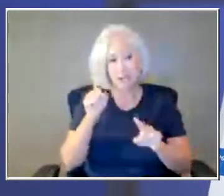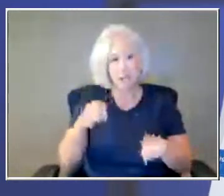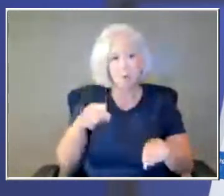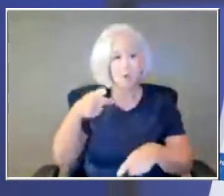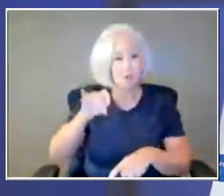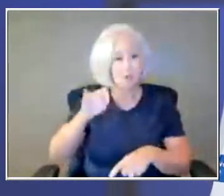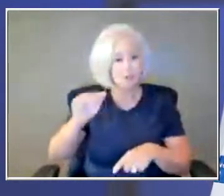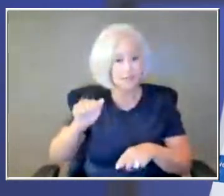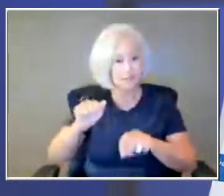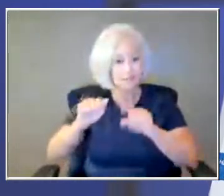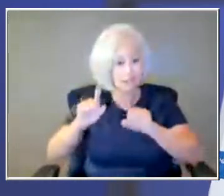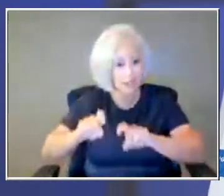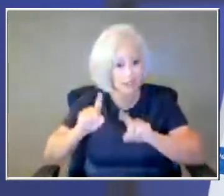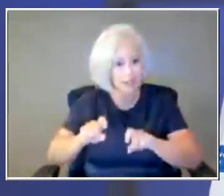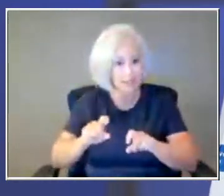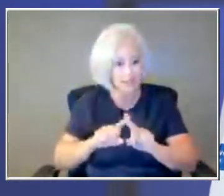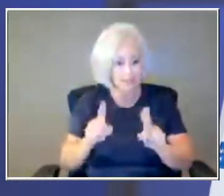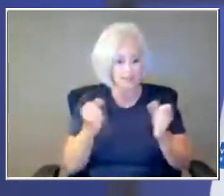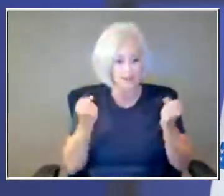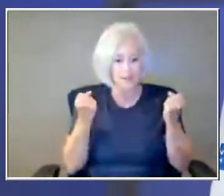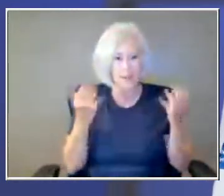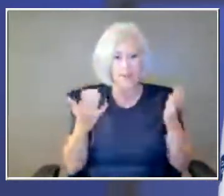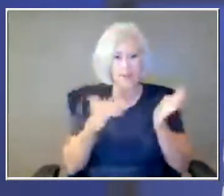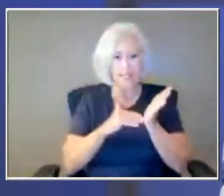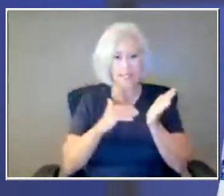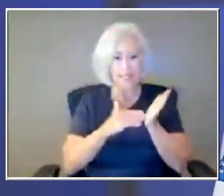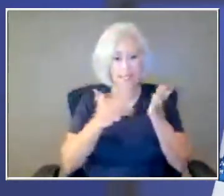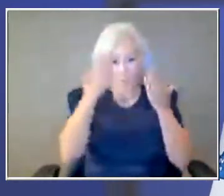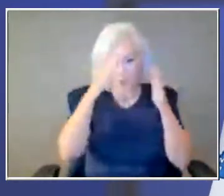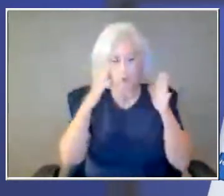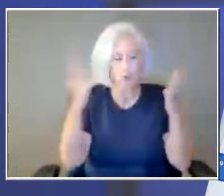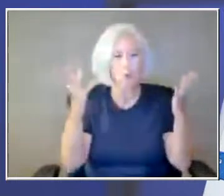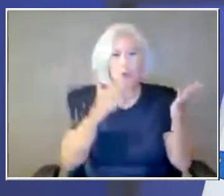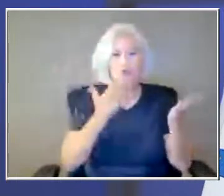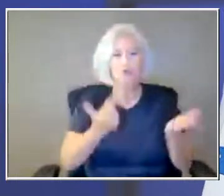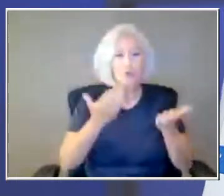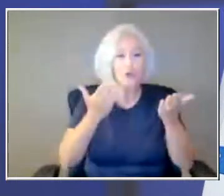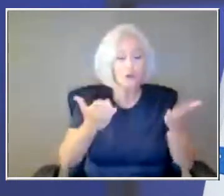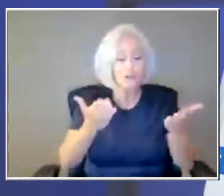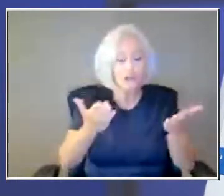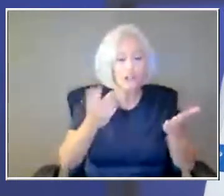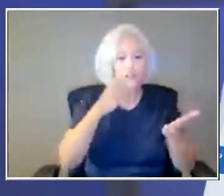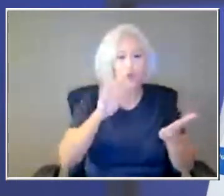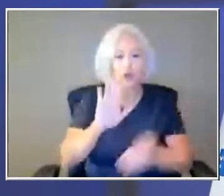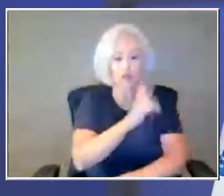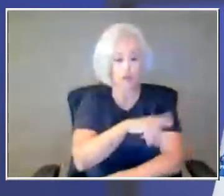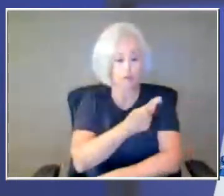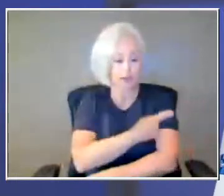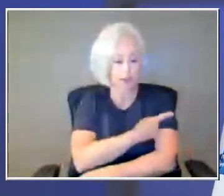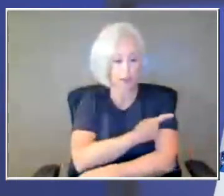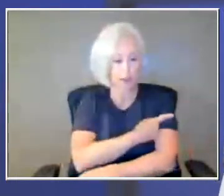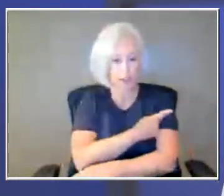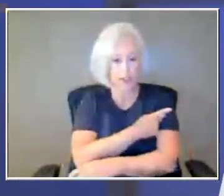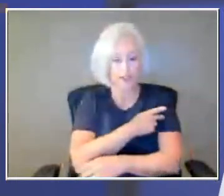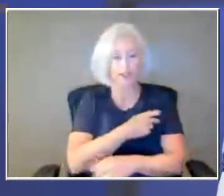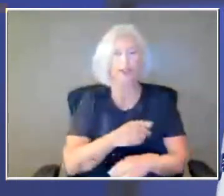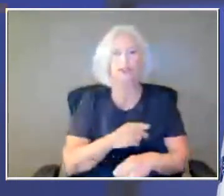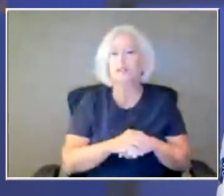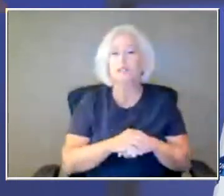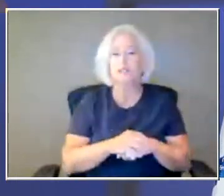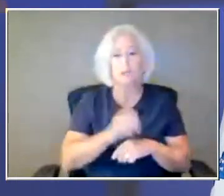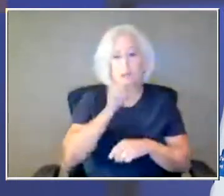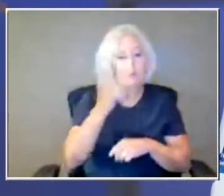a lot of physicians don't know the right answer for what to recommend for their patients, or haven't all the time. Certainly not the fault of the consumer, the